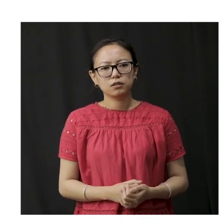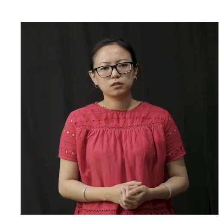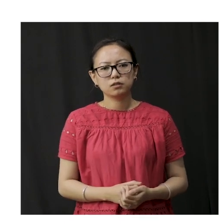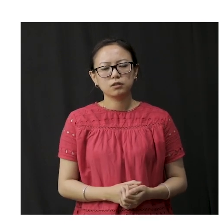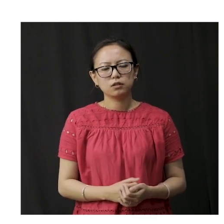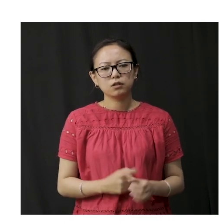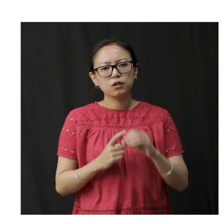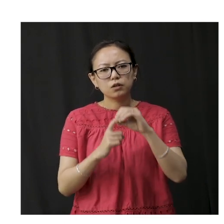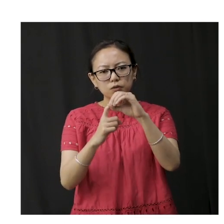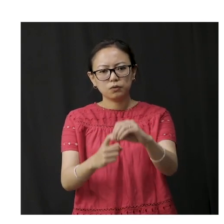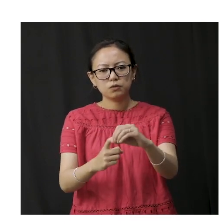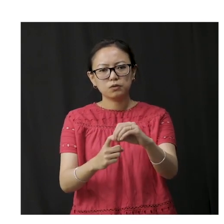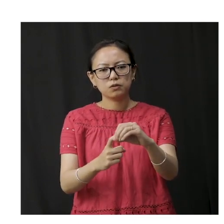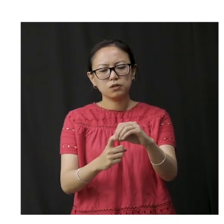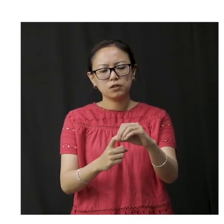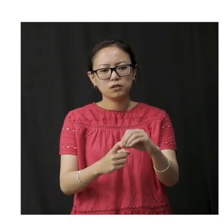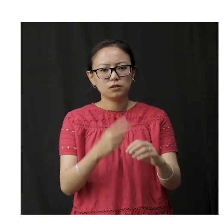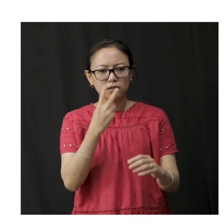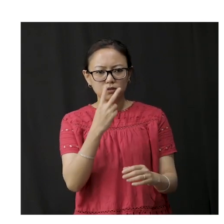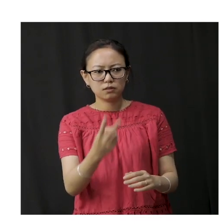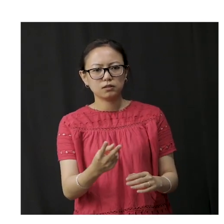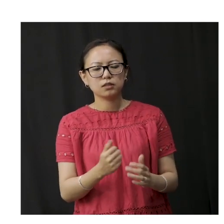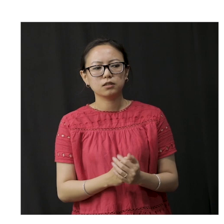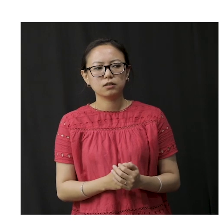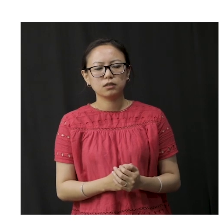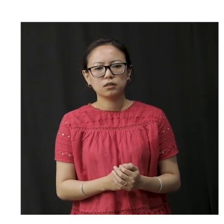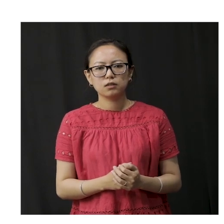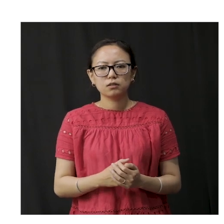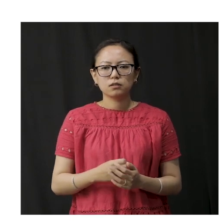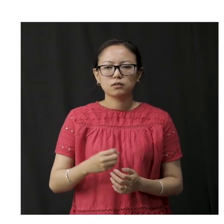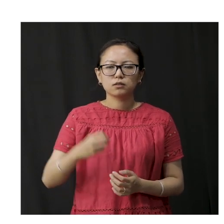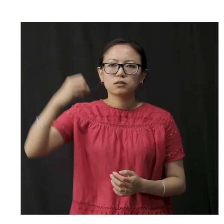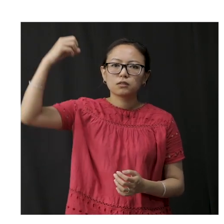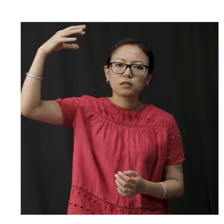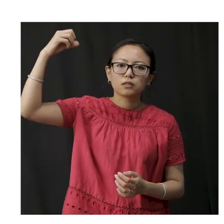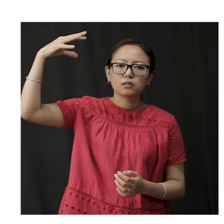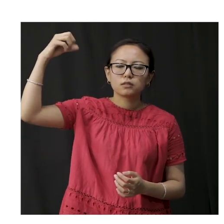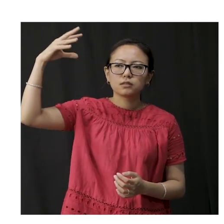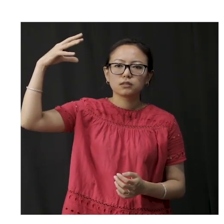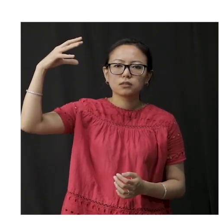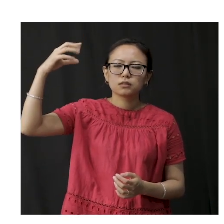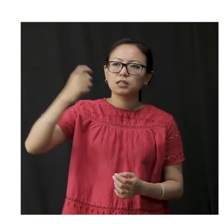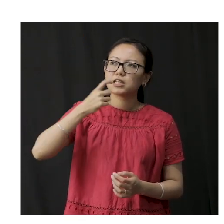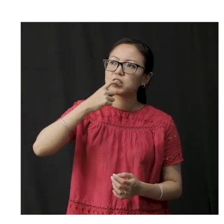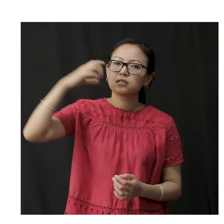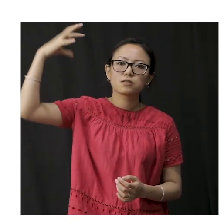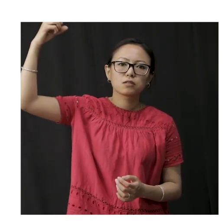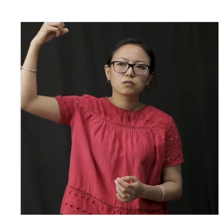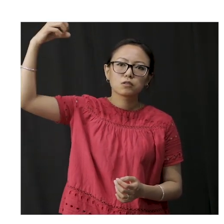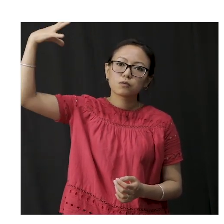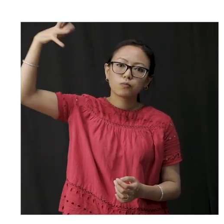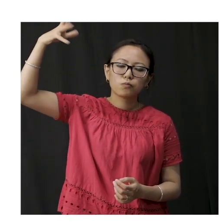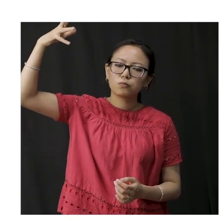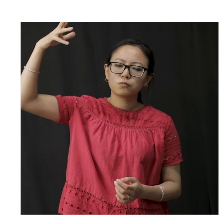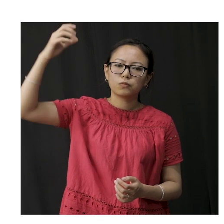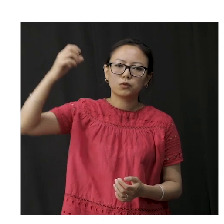these questions? The sun and the moon gives us light. Name 2 more things that gives you light.